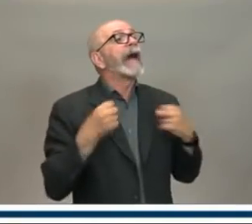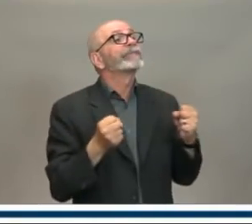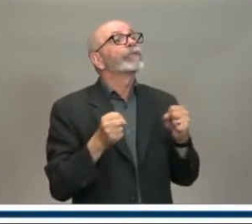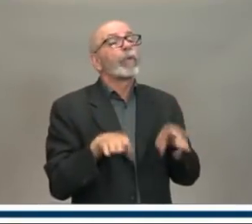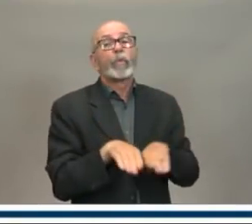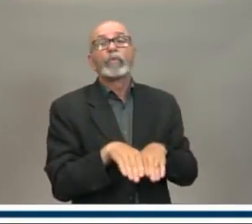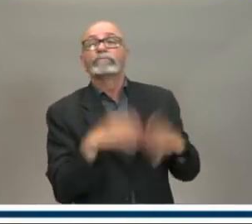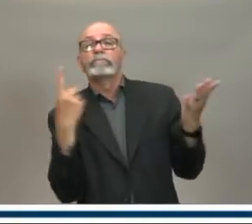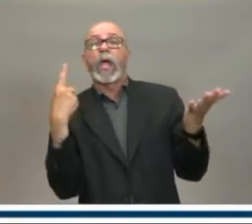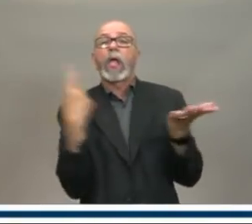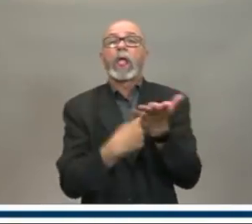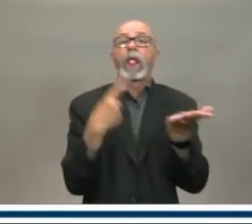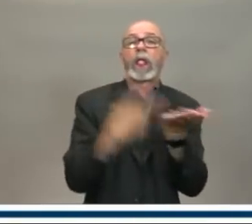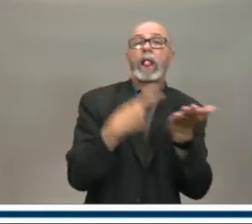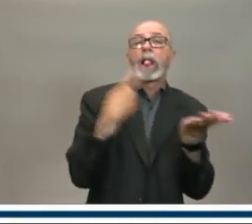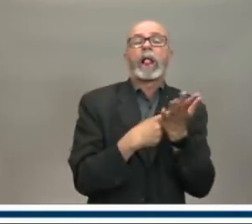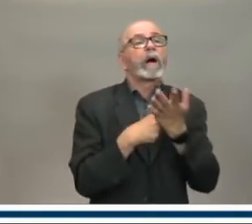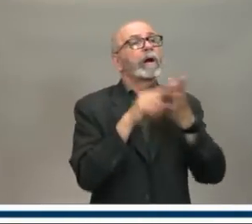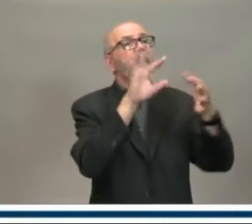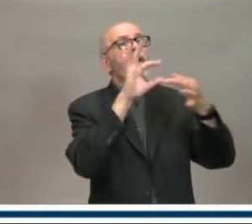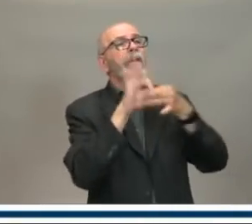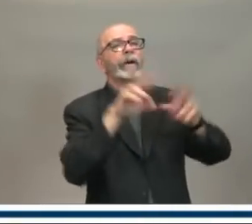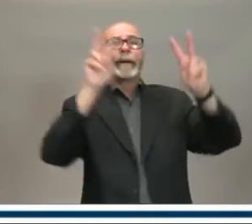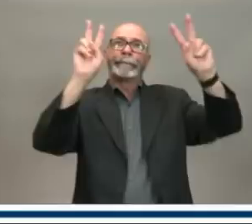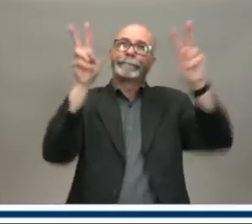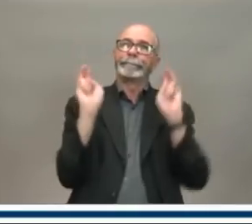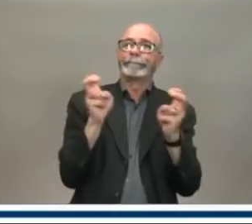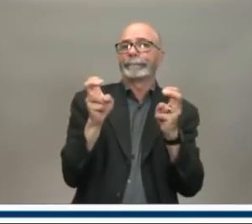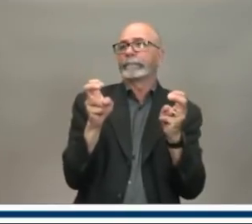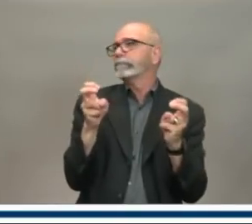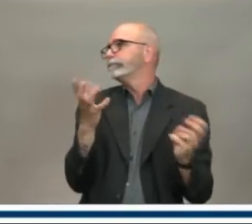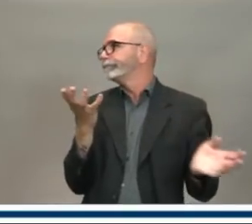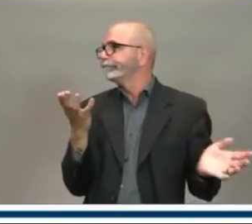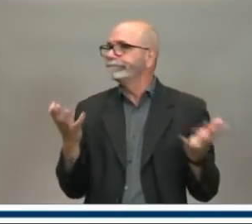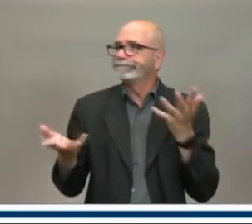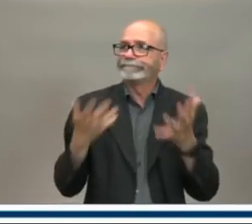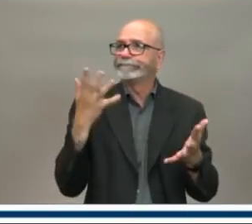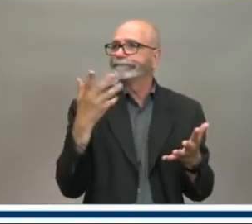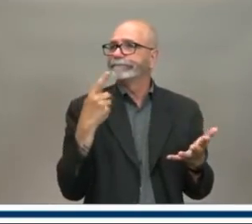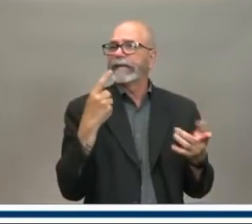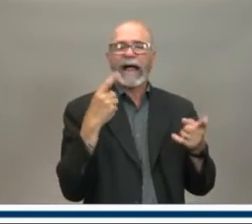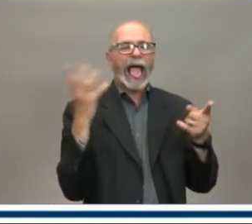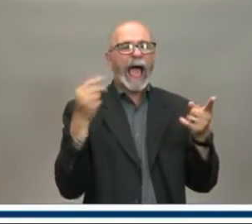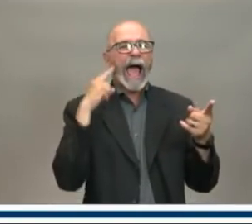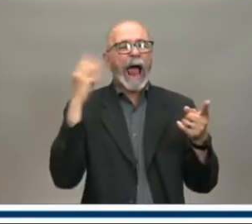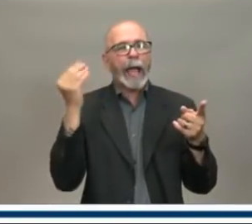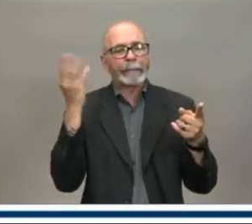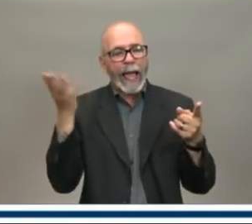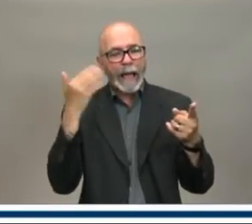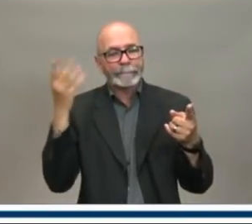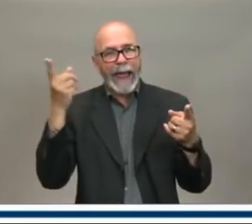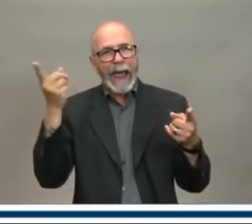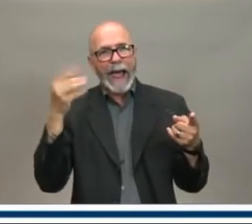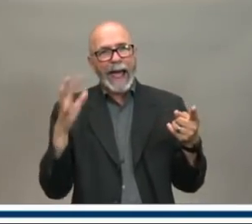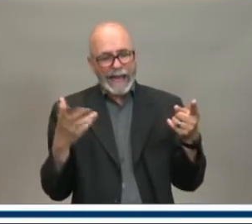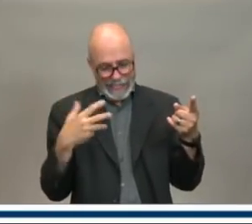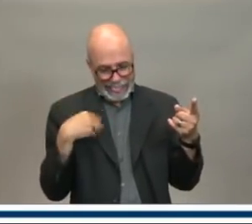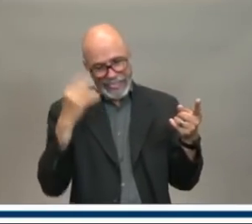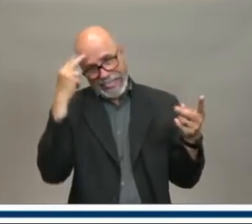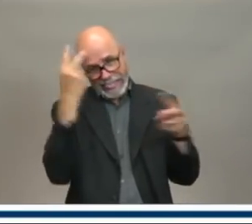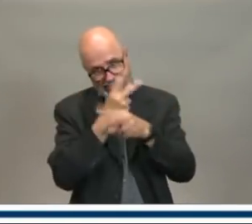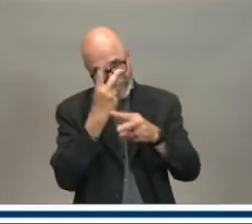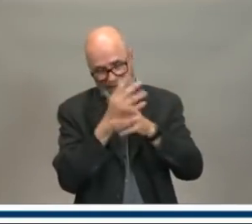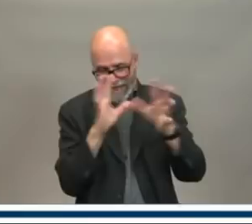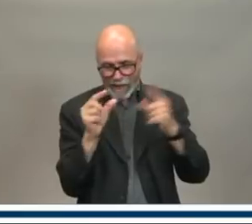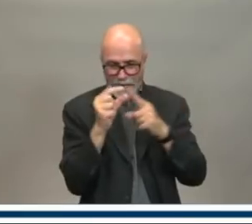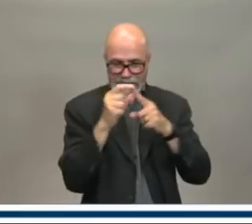this pandemic. And it's unfortunately a very widespread habit here in Nova Scotia. I'm just wondering if you could